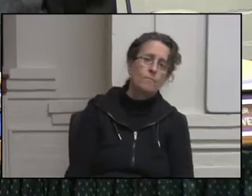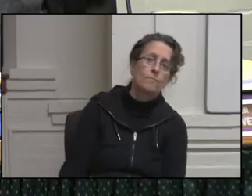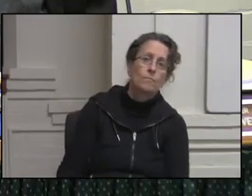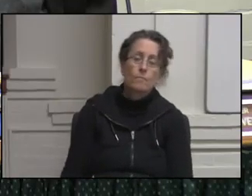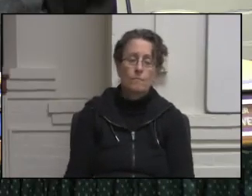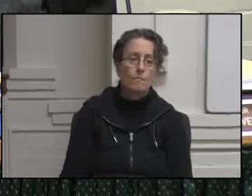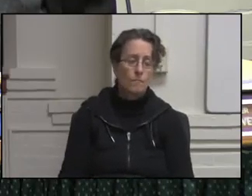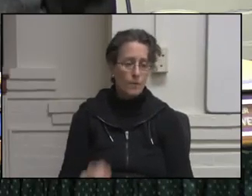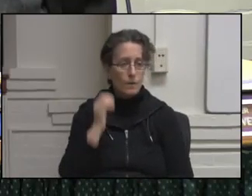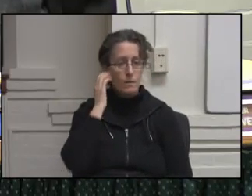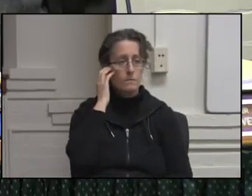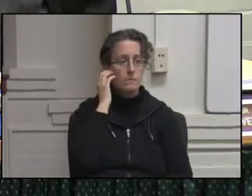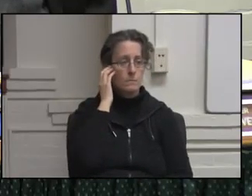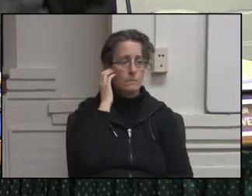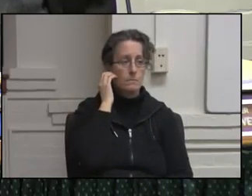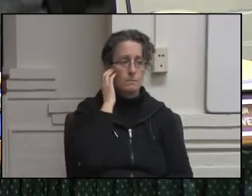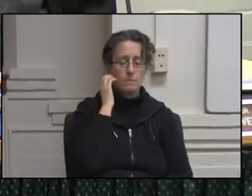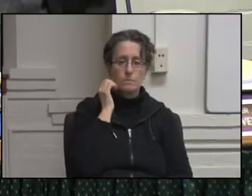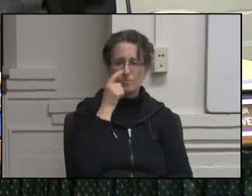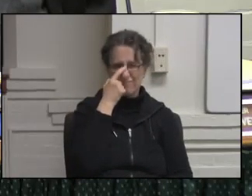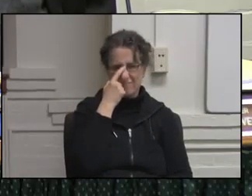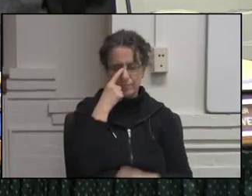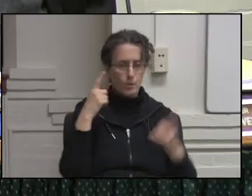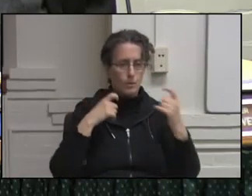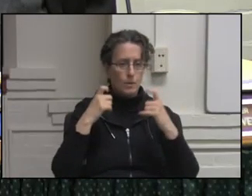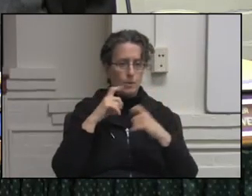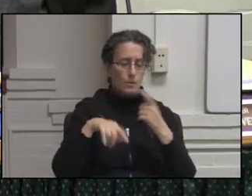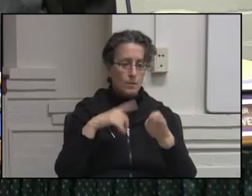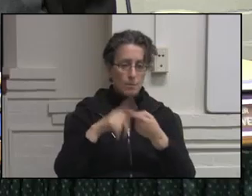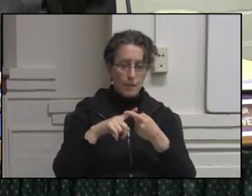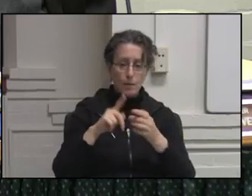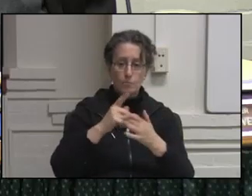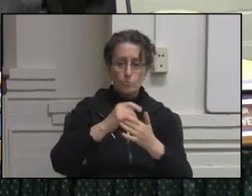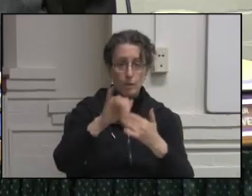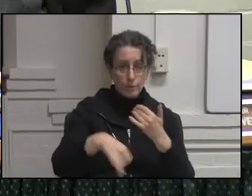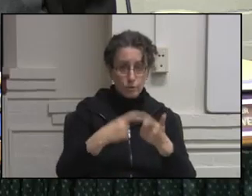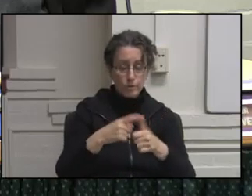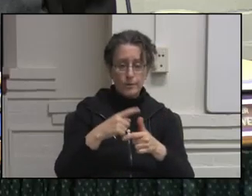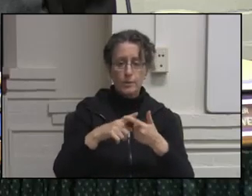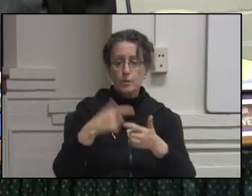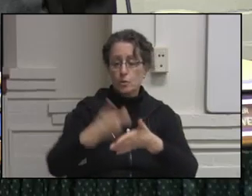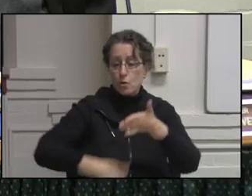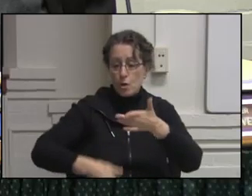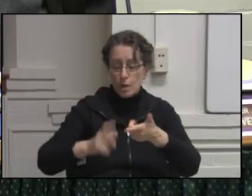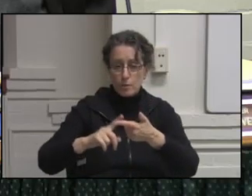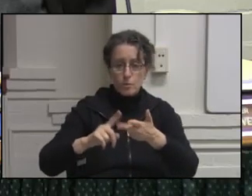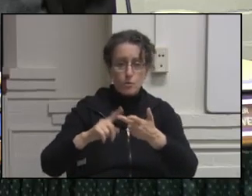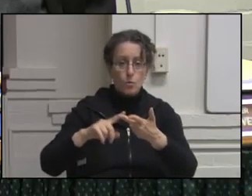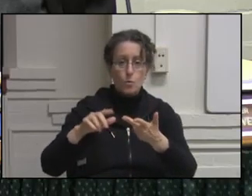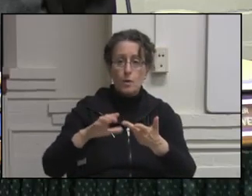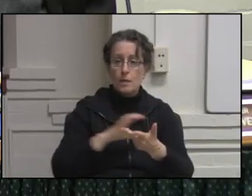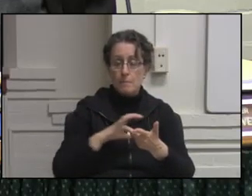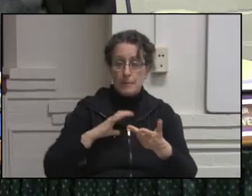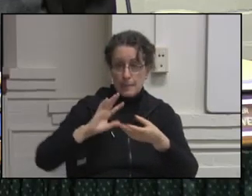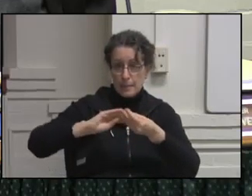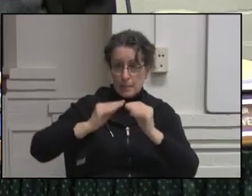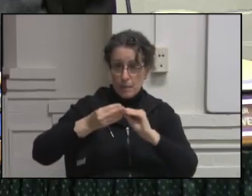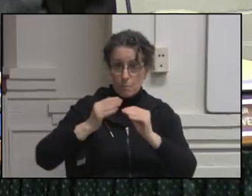Questions from the public on either the project itself, the cost, or the idea of reducing membership